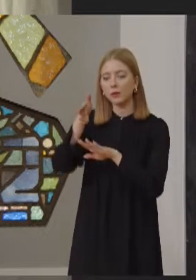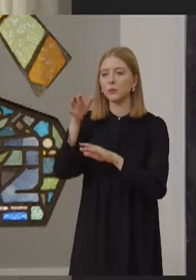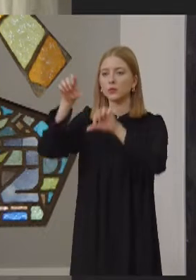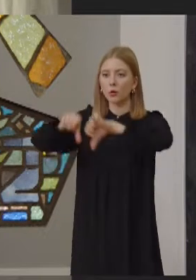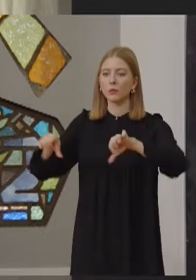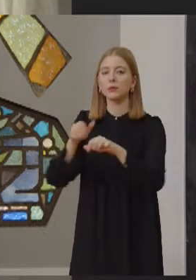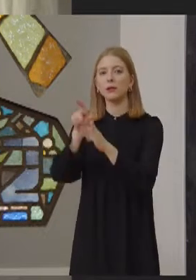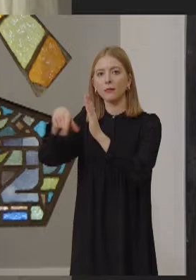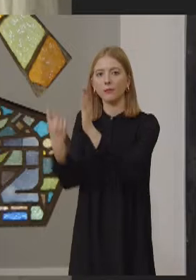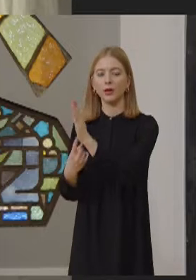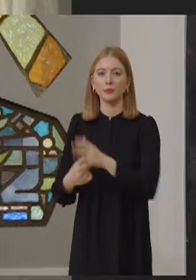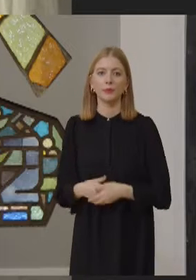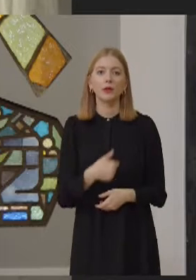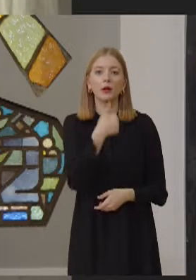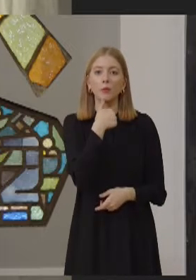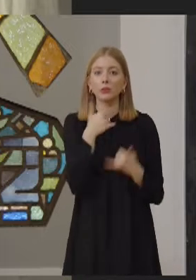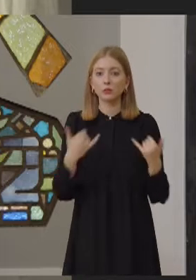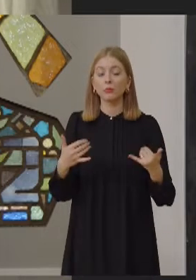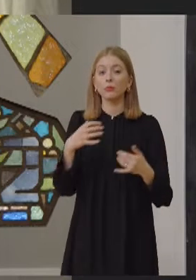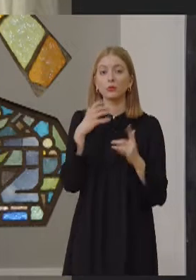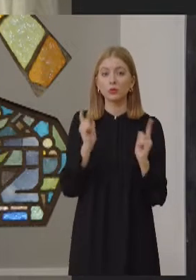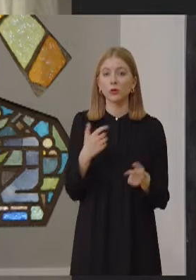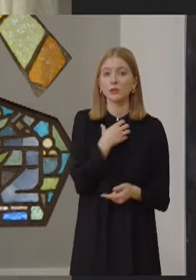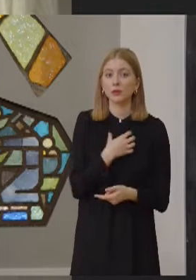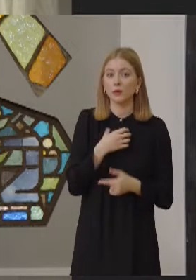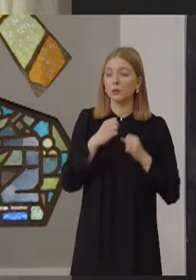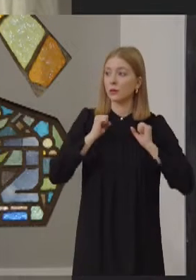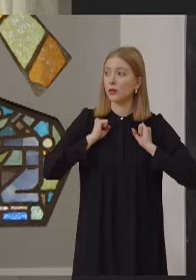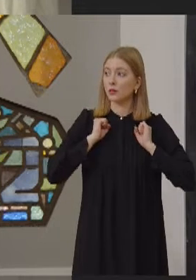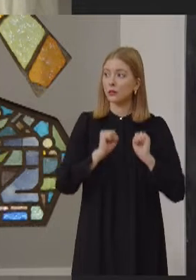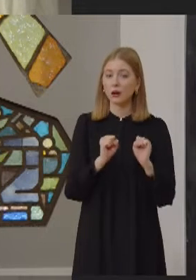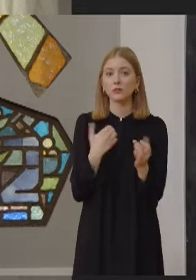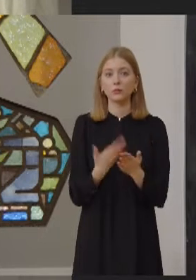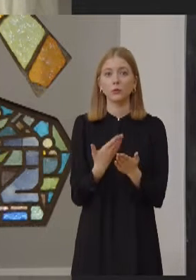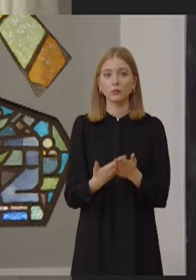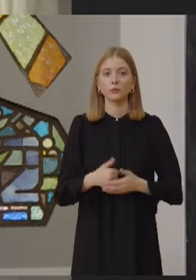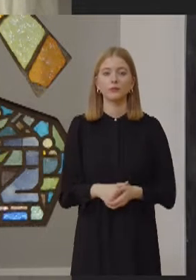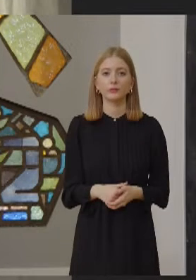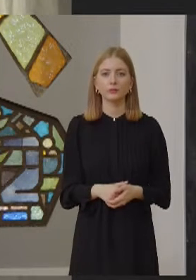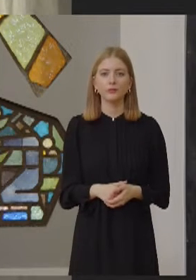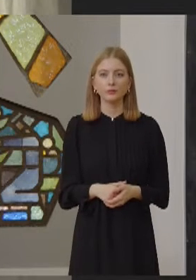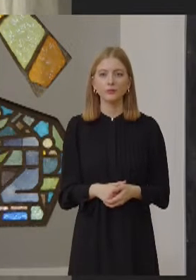In this context, I'd like to say that, well, courage